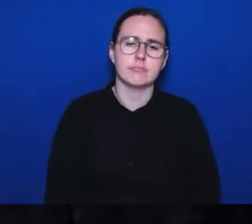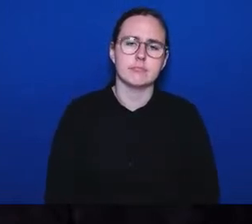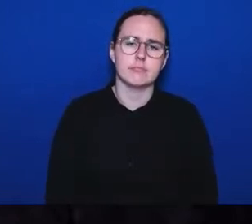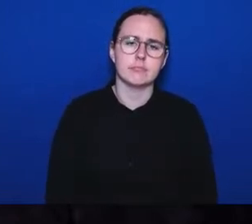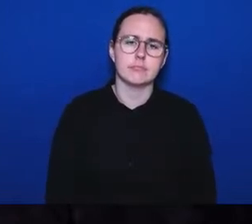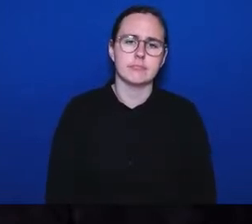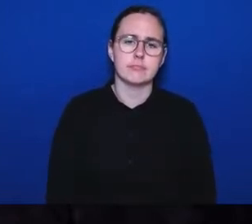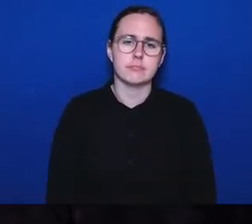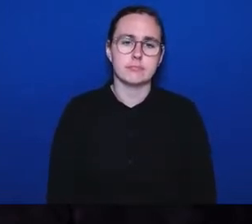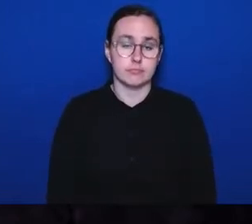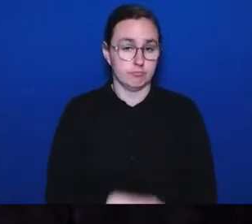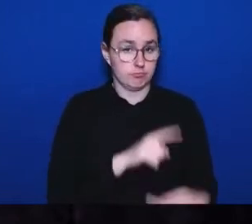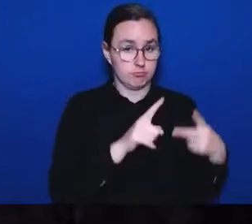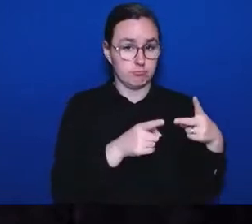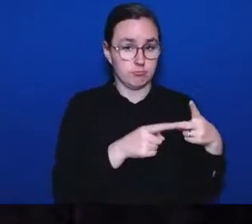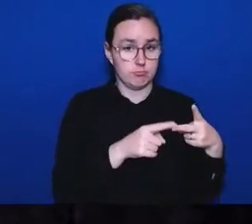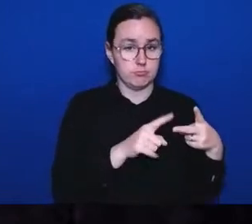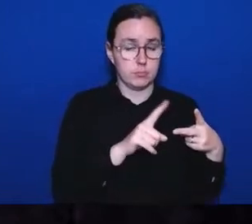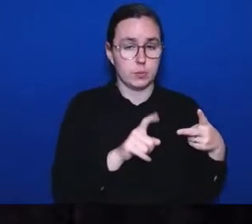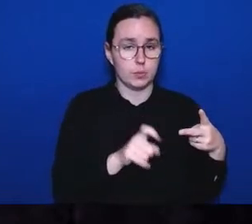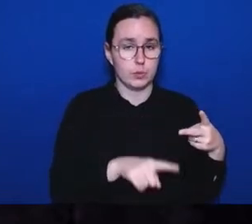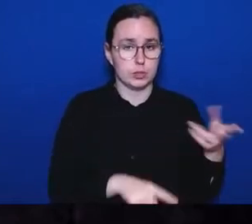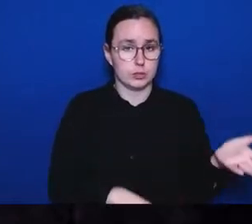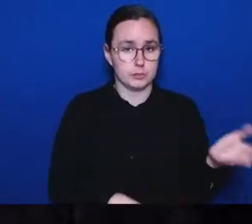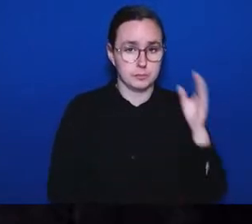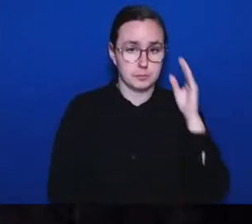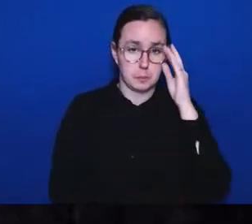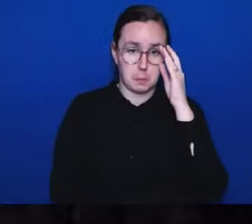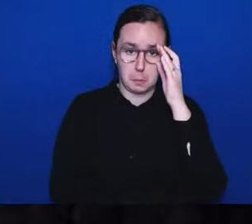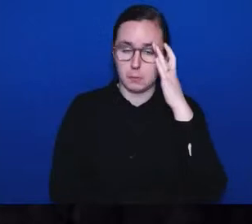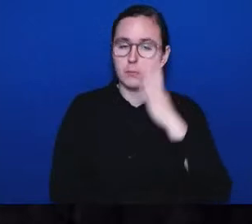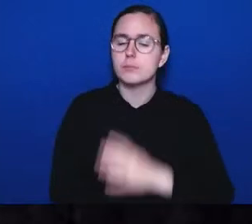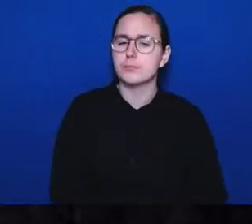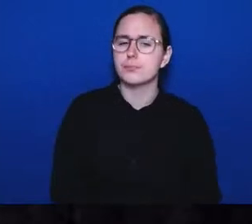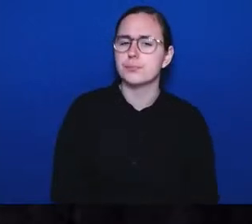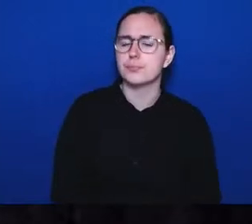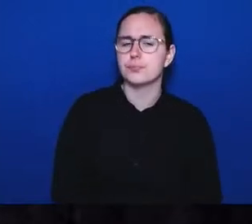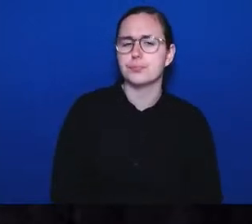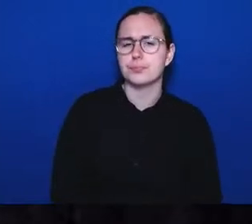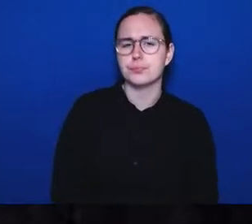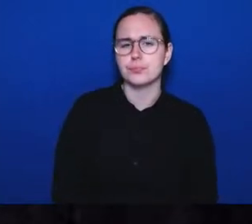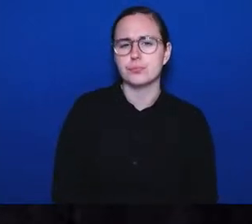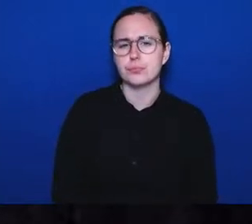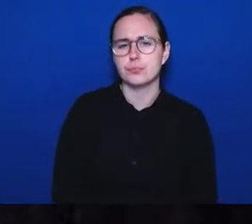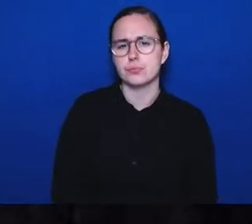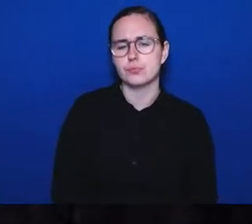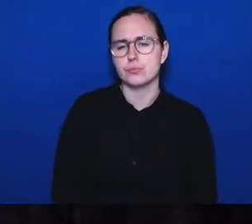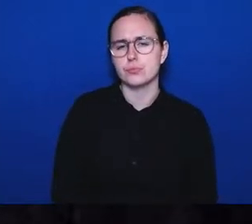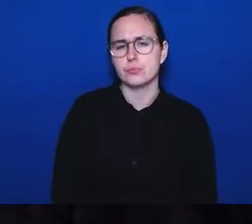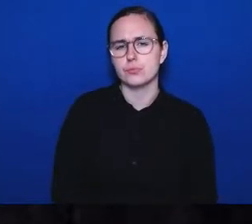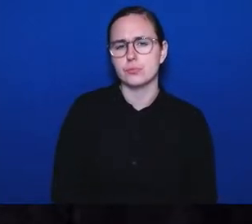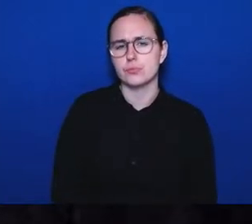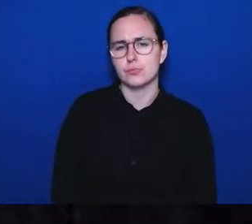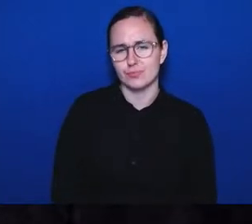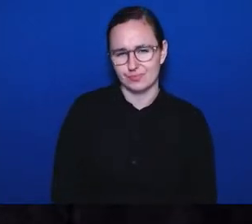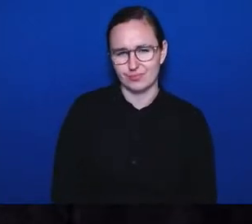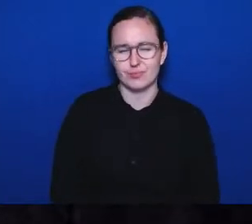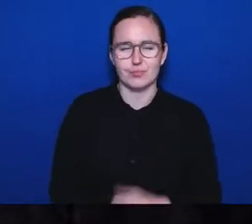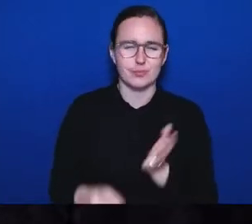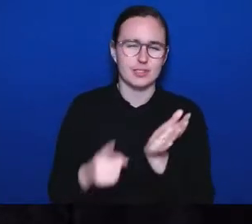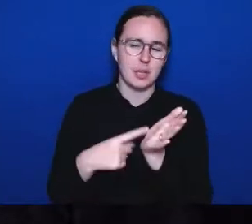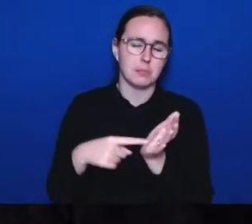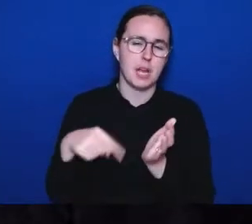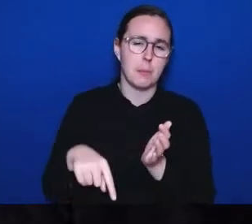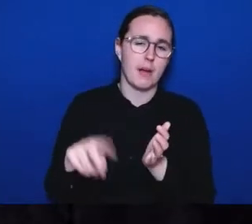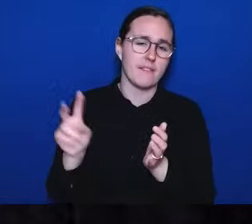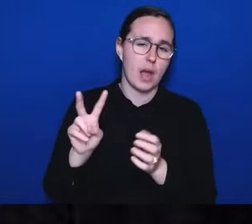know, in some areas like here in Victoria, age is a factor. The population's older. They have more reliance on family doctors. In Metro Vancouver, you have,